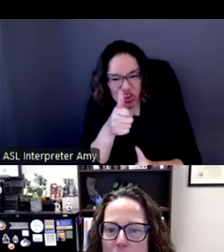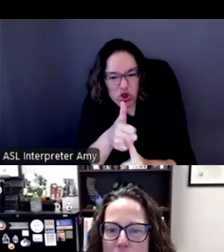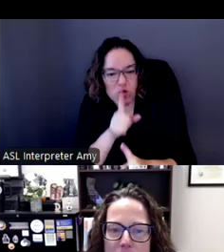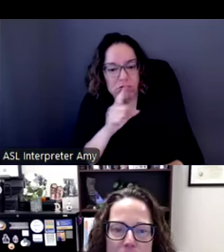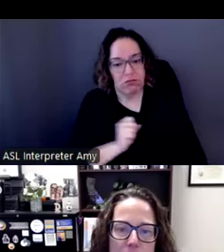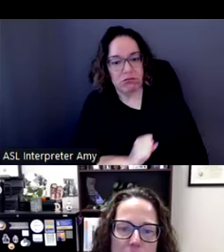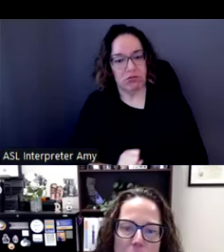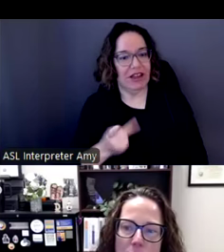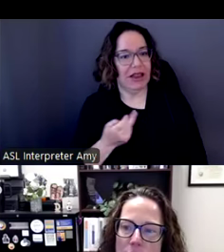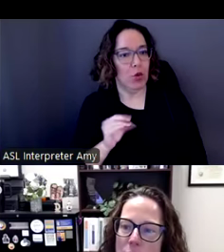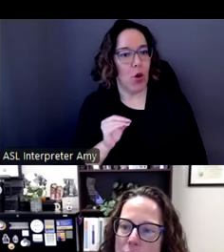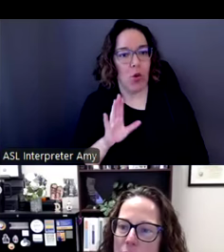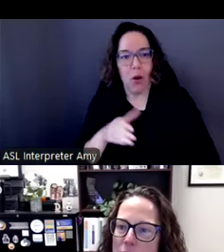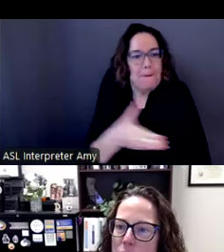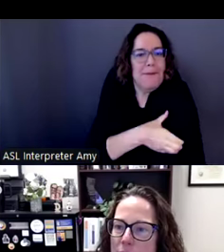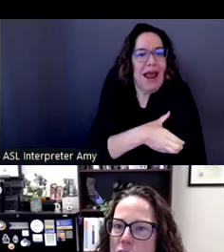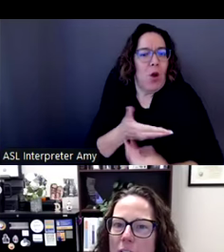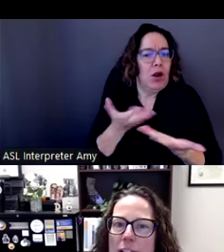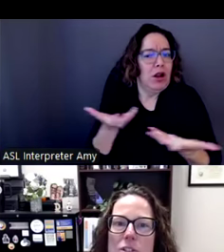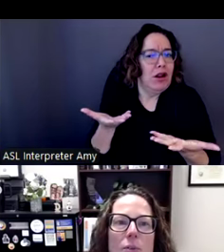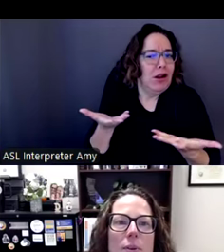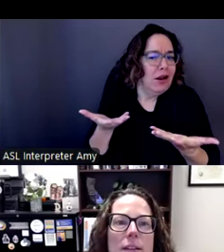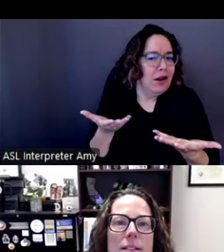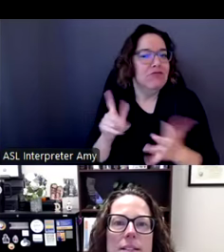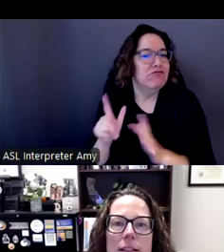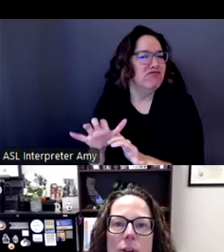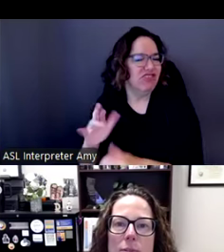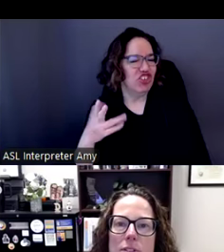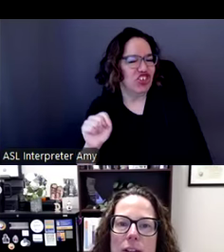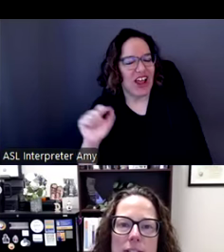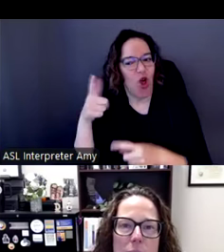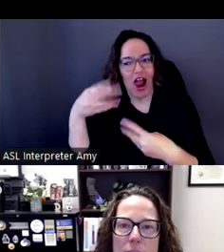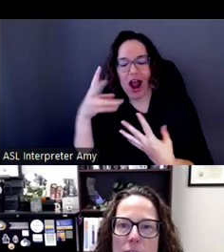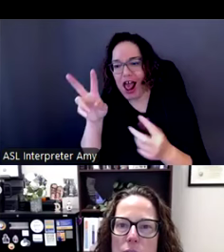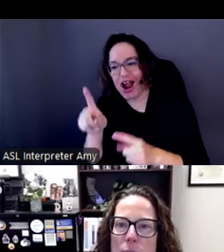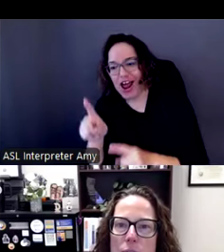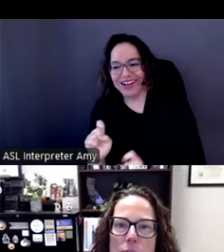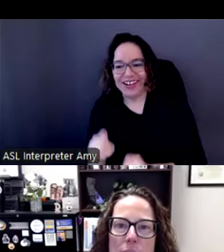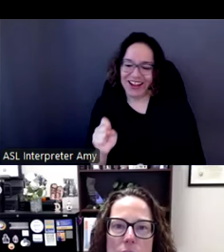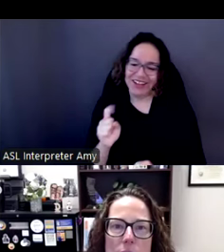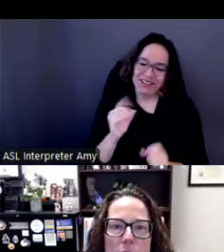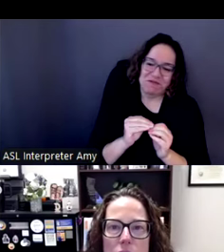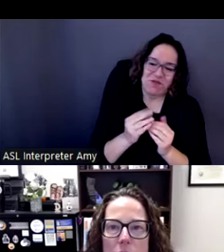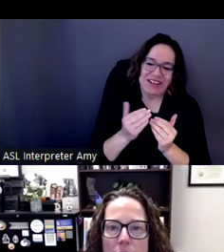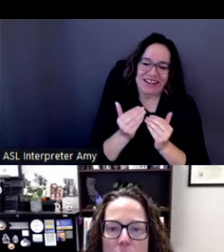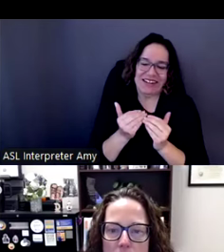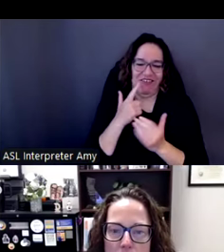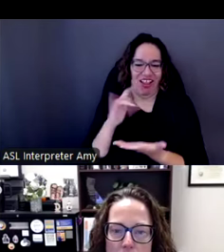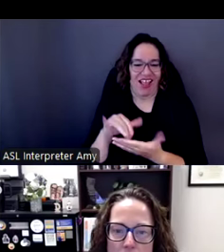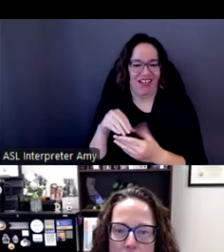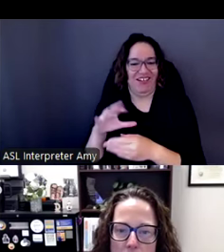superpower be? And we want you to write your answer in the chat so everybody can see it. I always find it's a little bit easier to put those answers in the